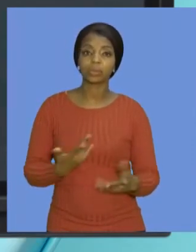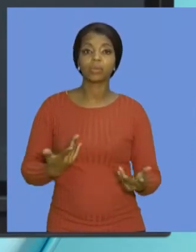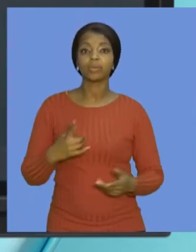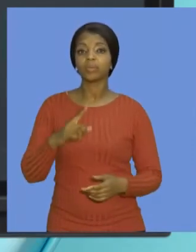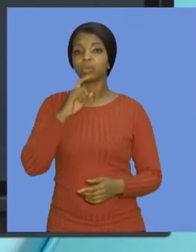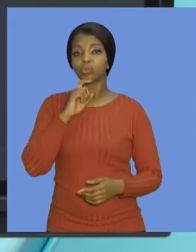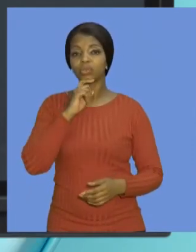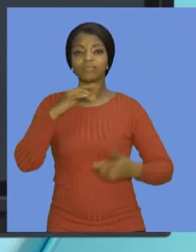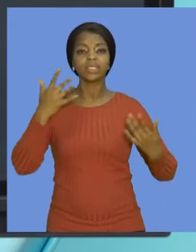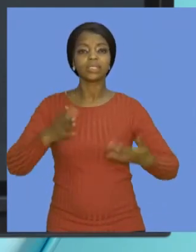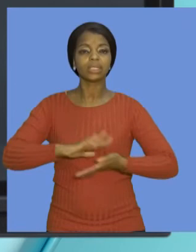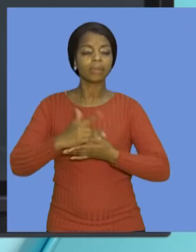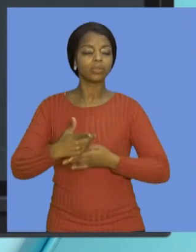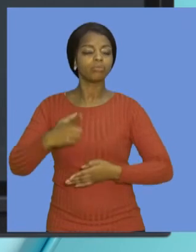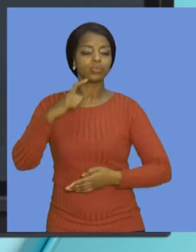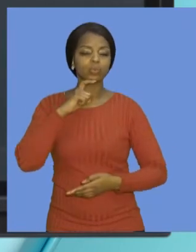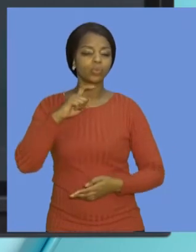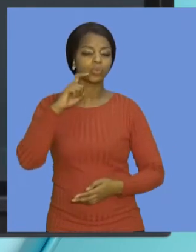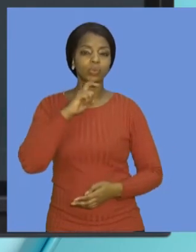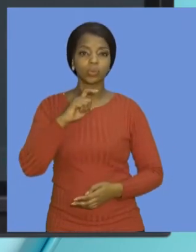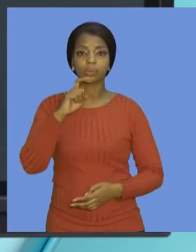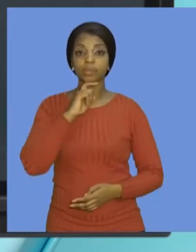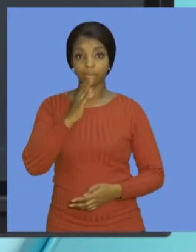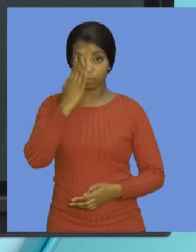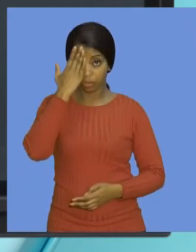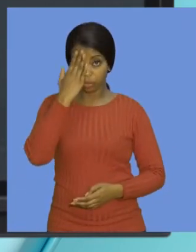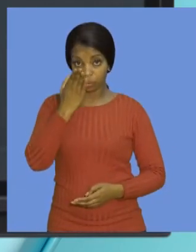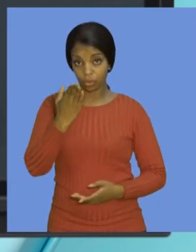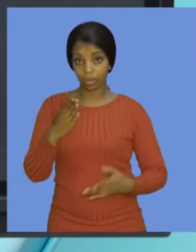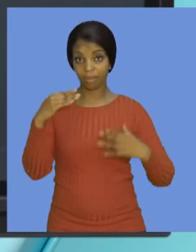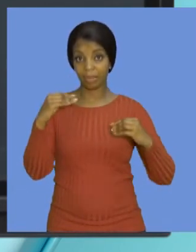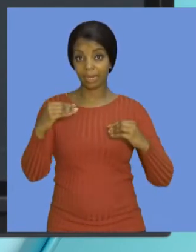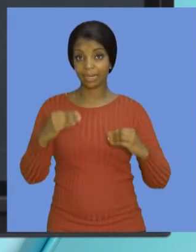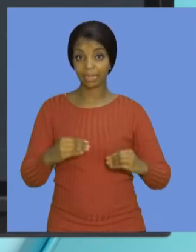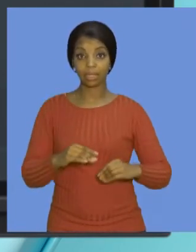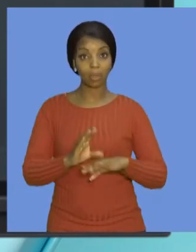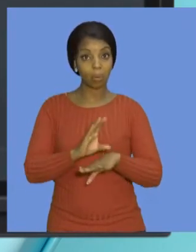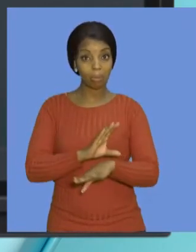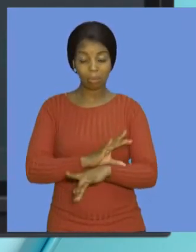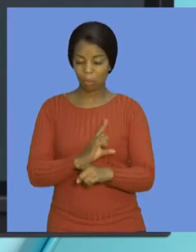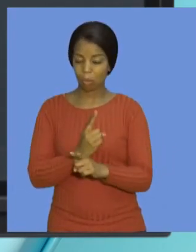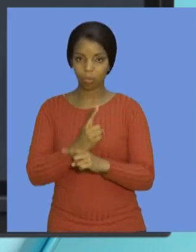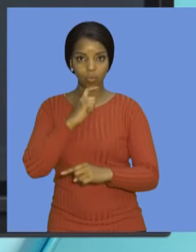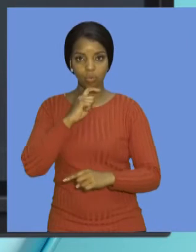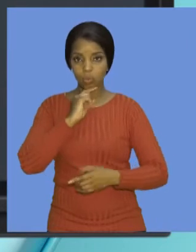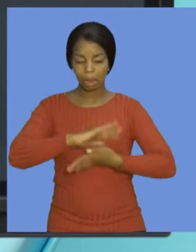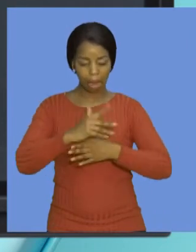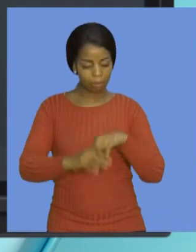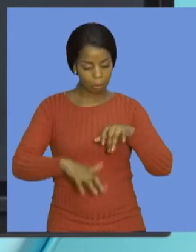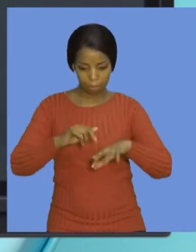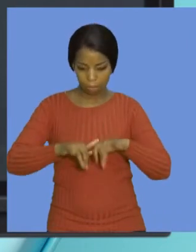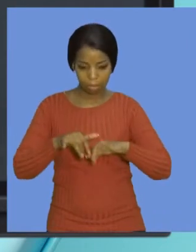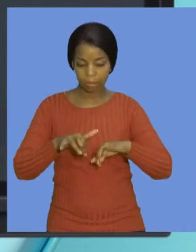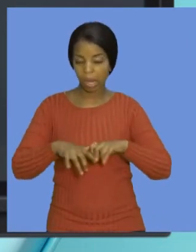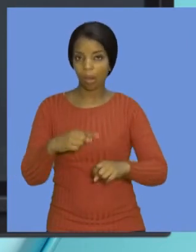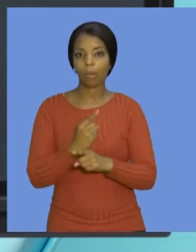have used the laptop a lot, and you know, when it's a business, the laptops or the computers will always be working. So definitely,